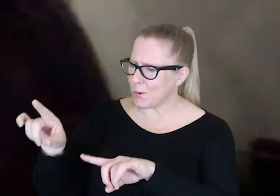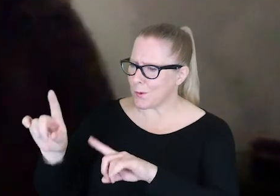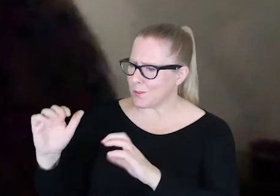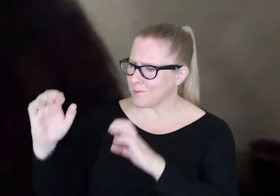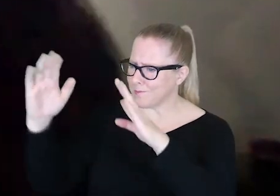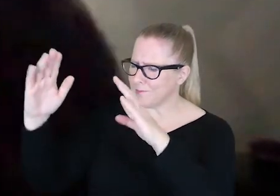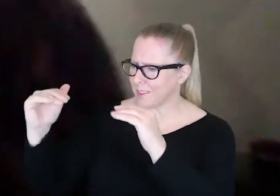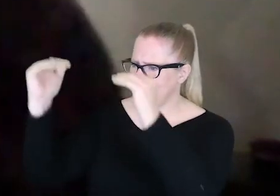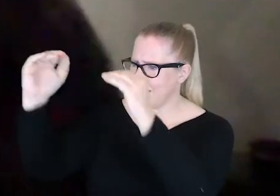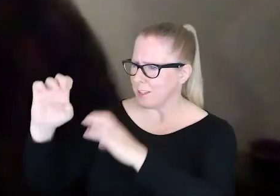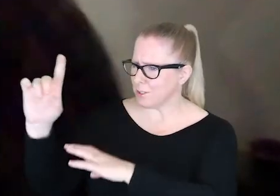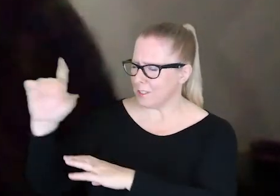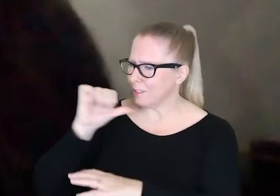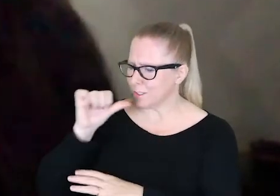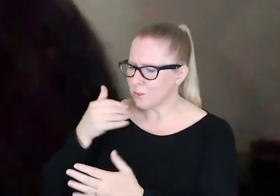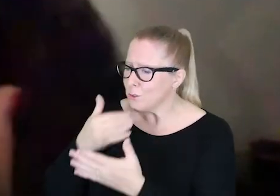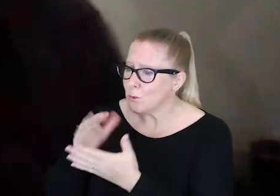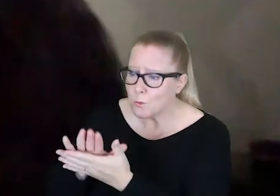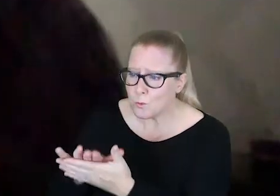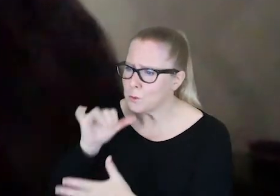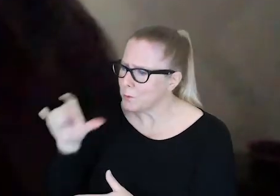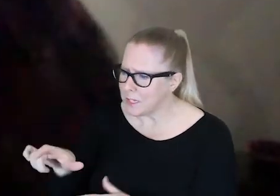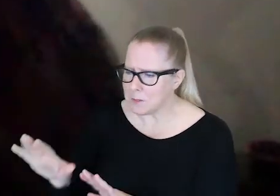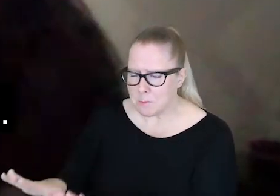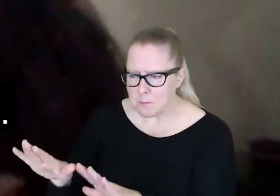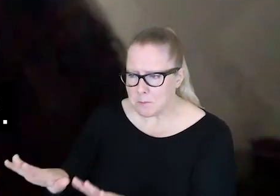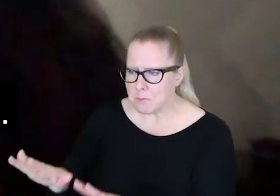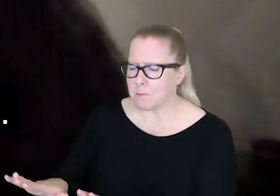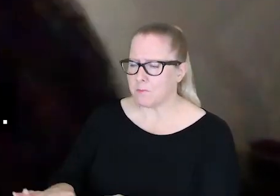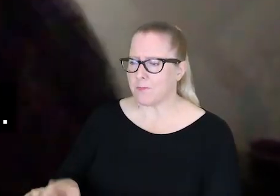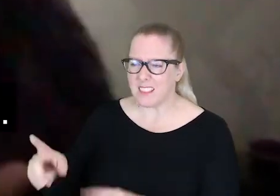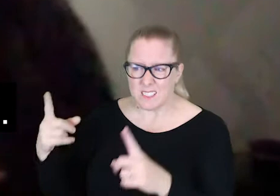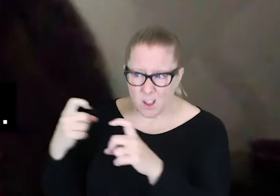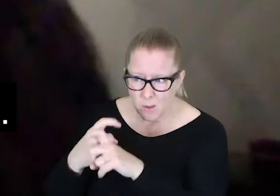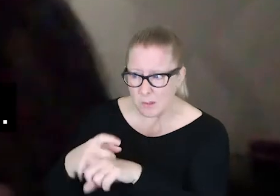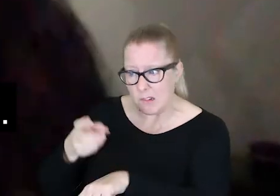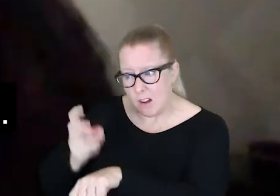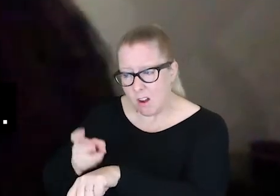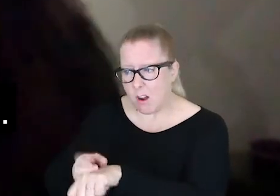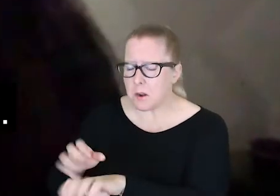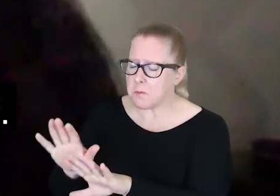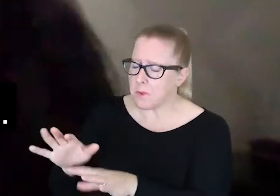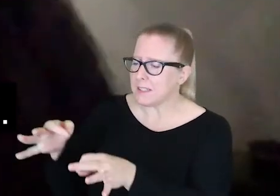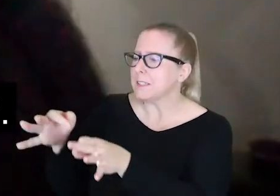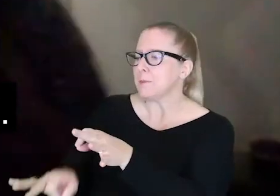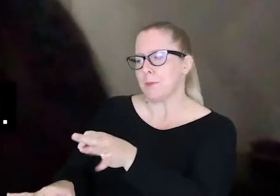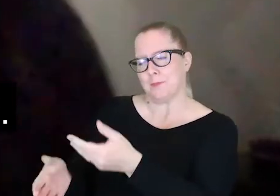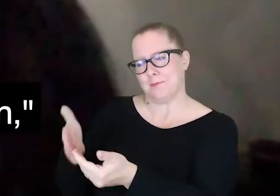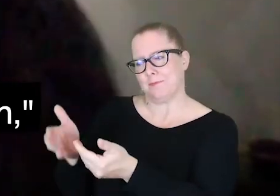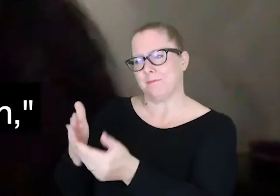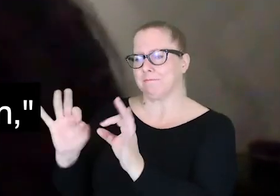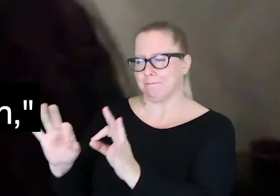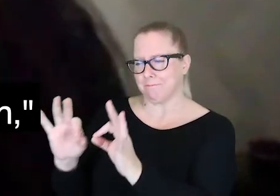you don't need to go to, in a good school or all and study a difficult